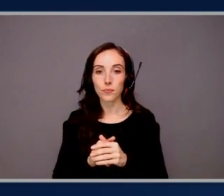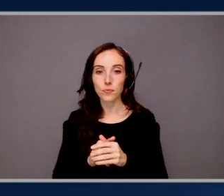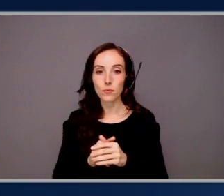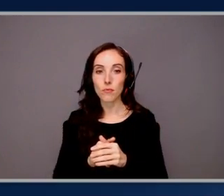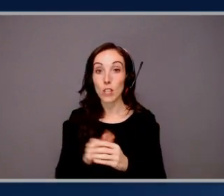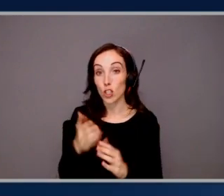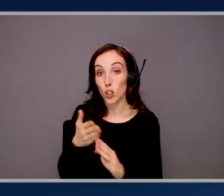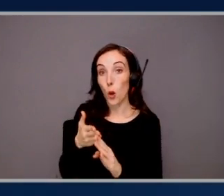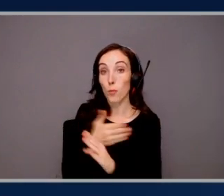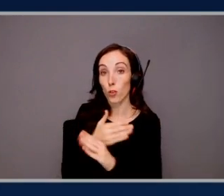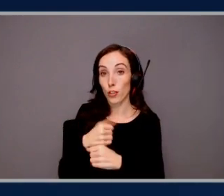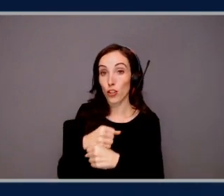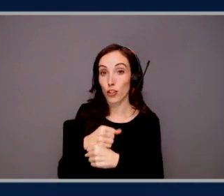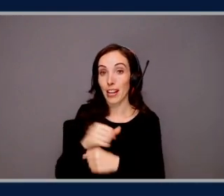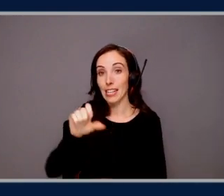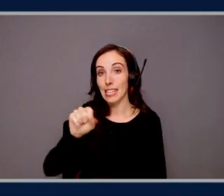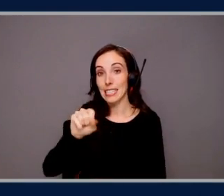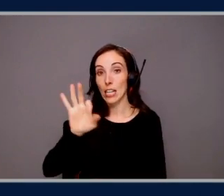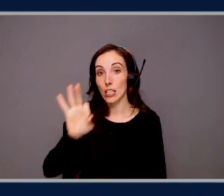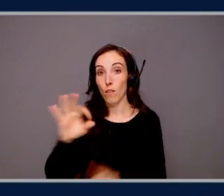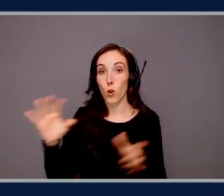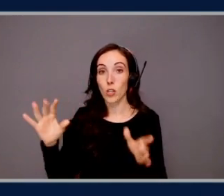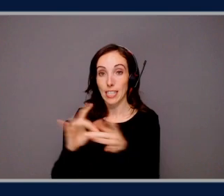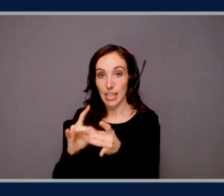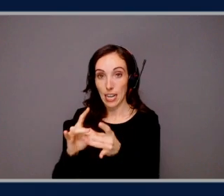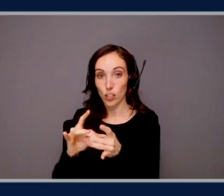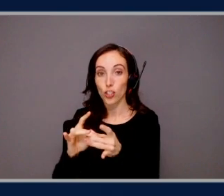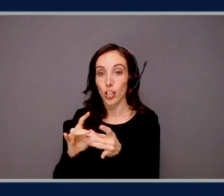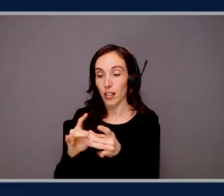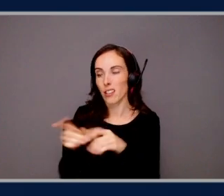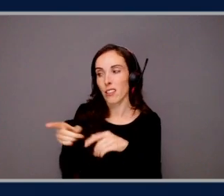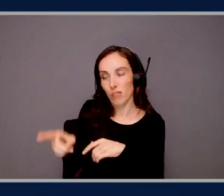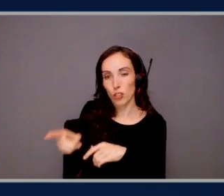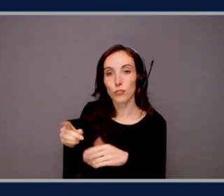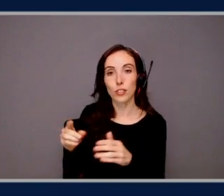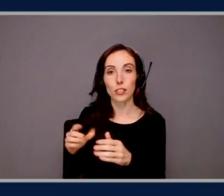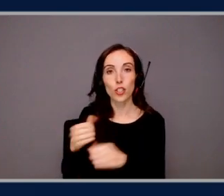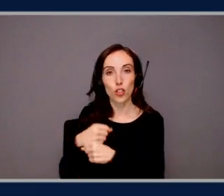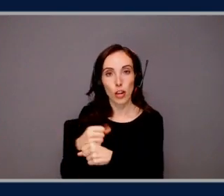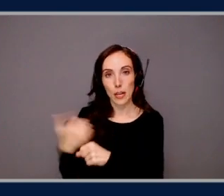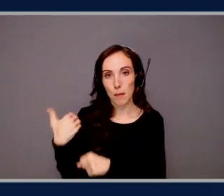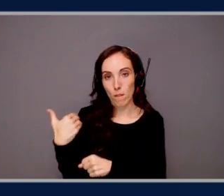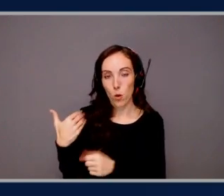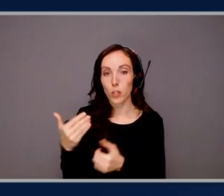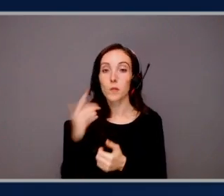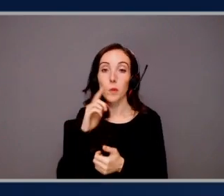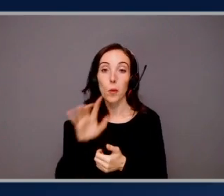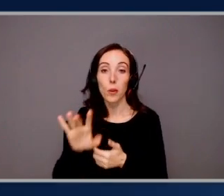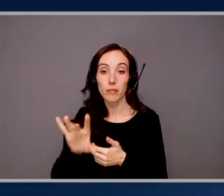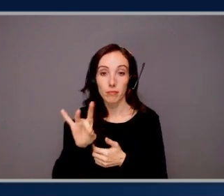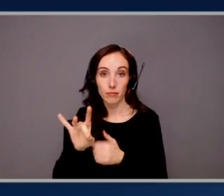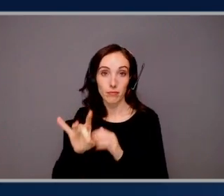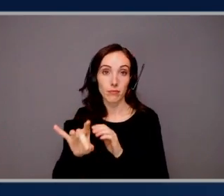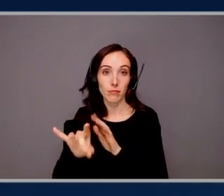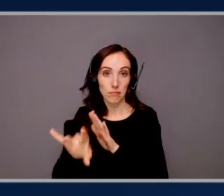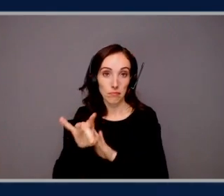pre-created Salesforce connection that Jyoti had created earlier, right? I'm going to use that. I'm going to give it a role,